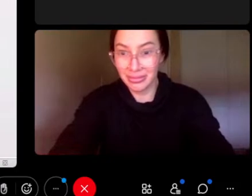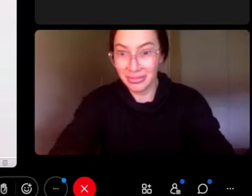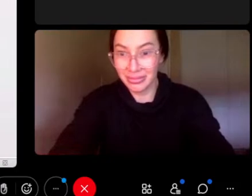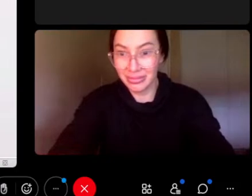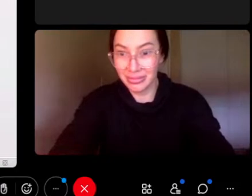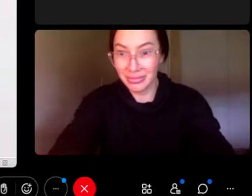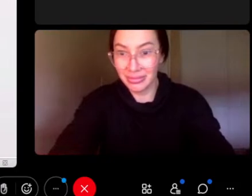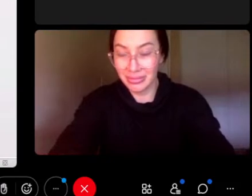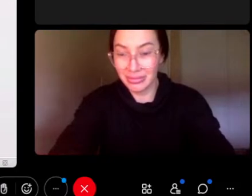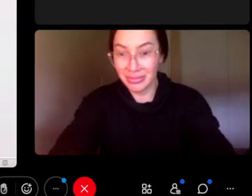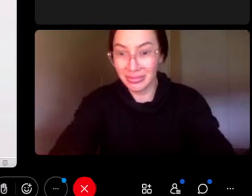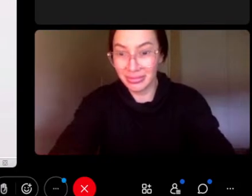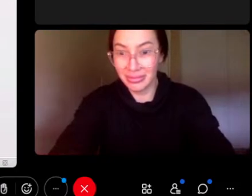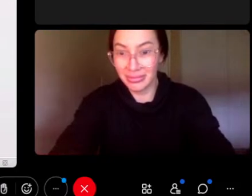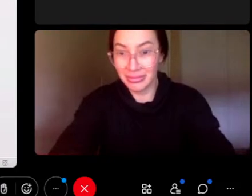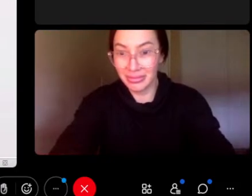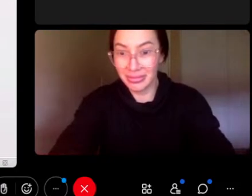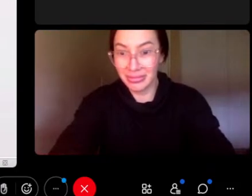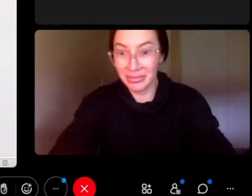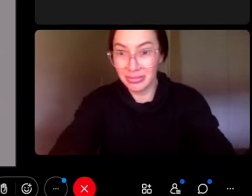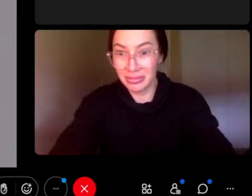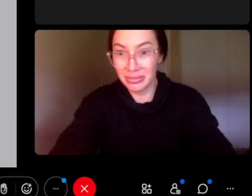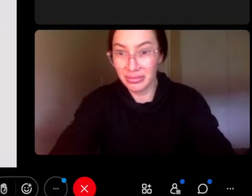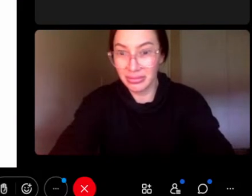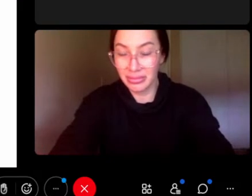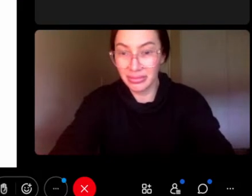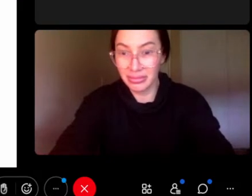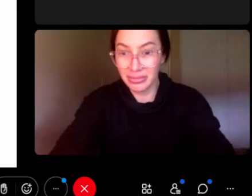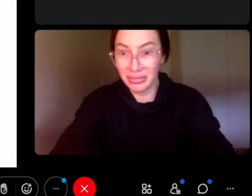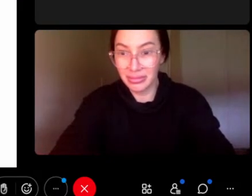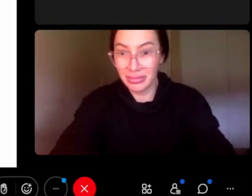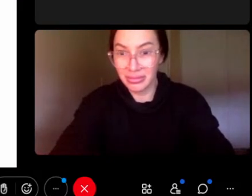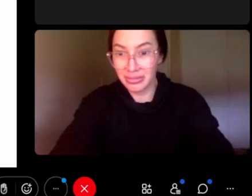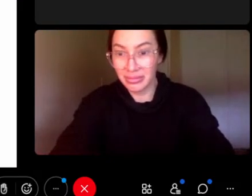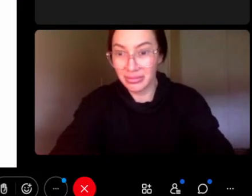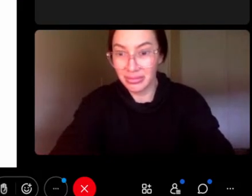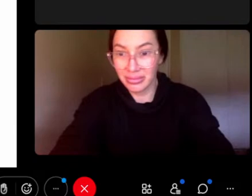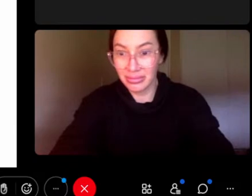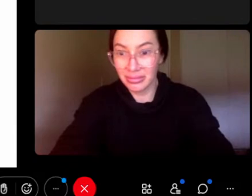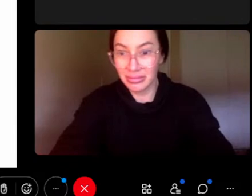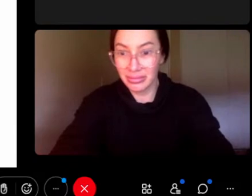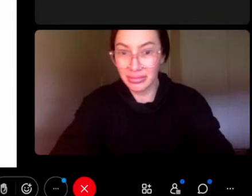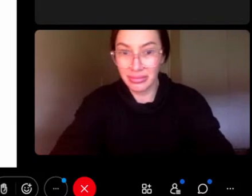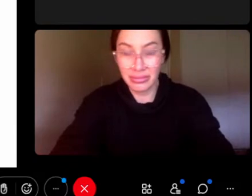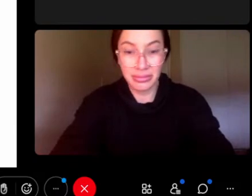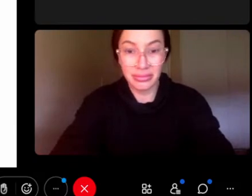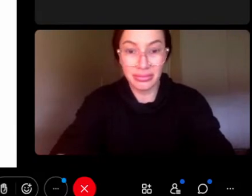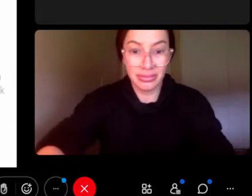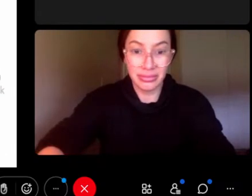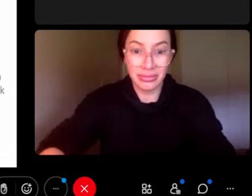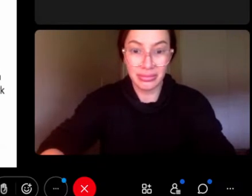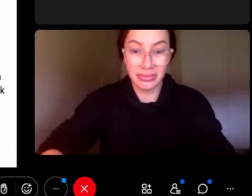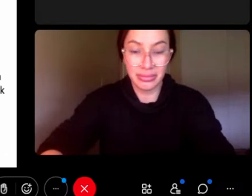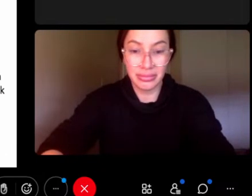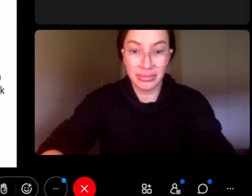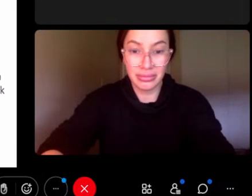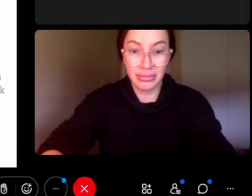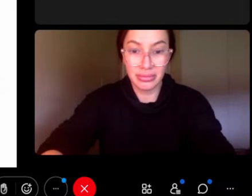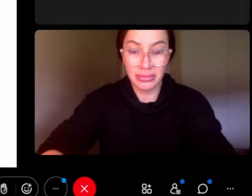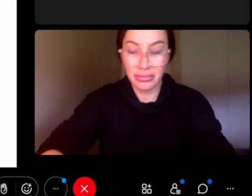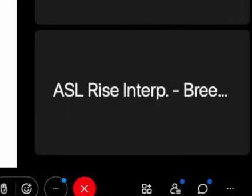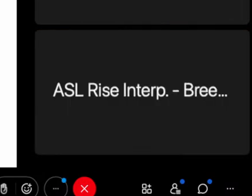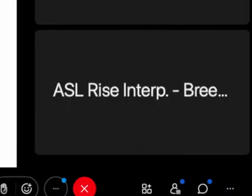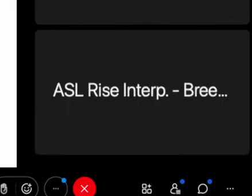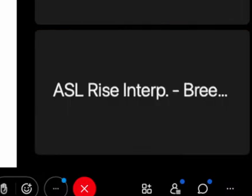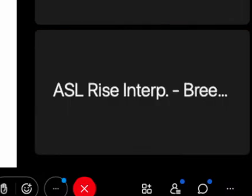school children unless I was accompanied by somebody with a superintendent out in front of the kids and got my